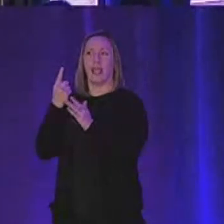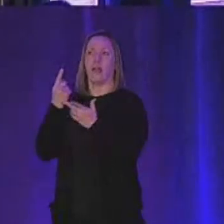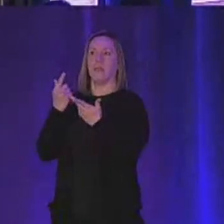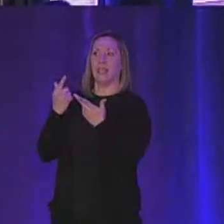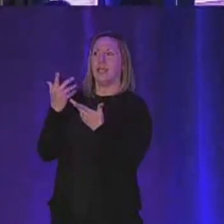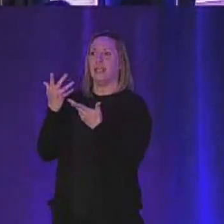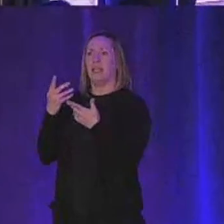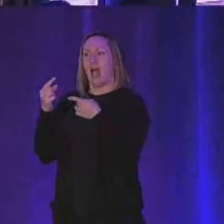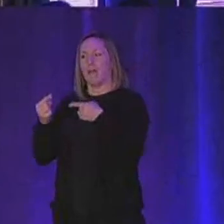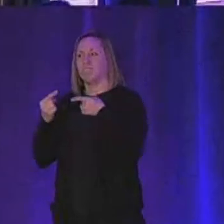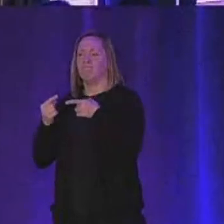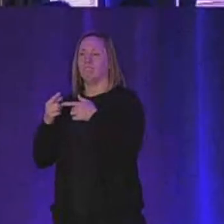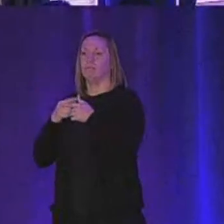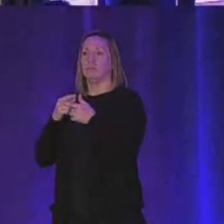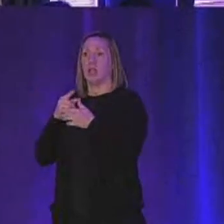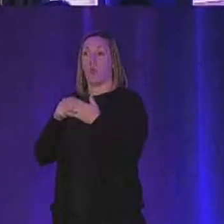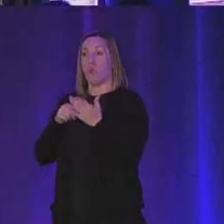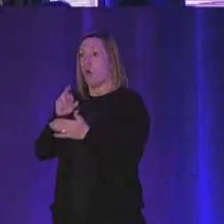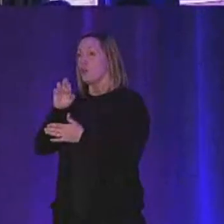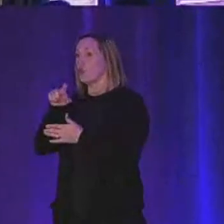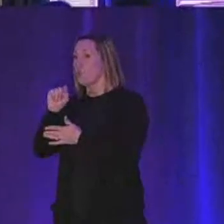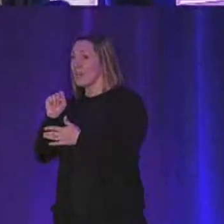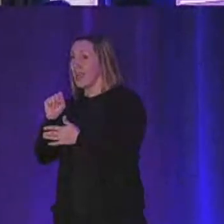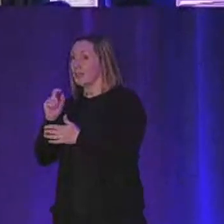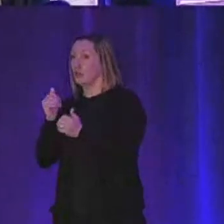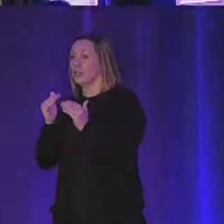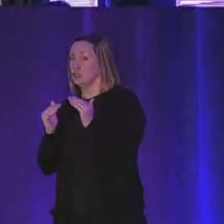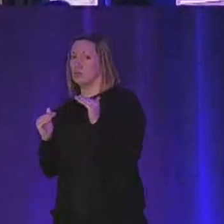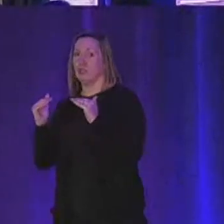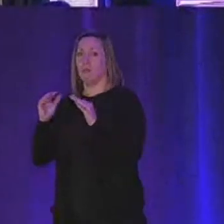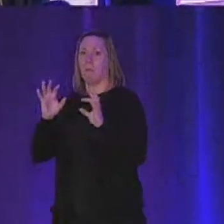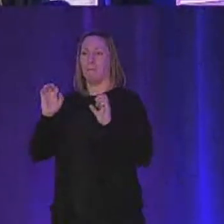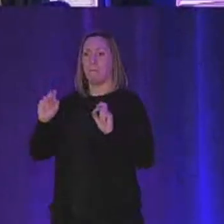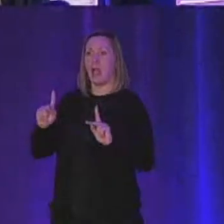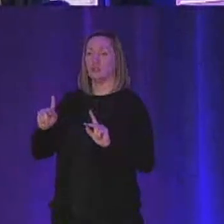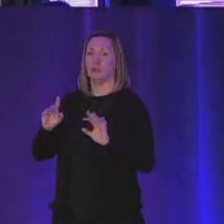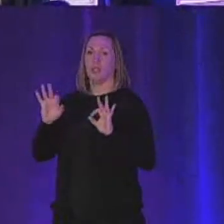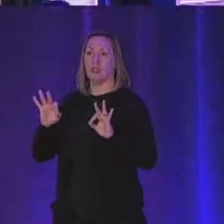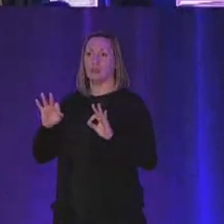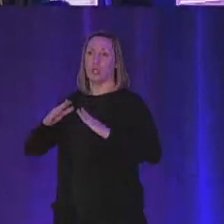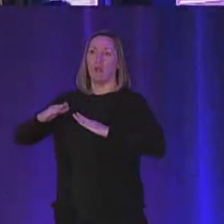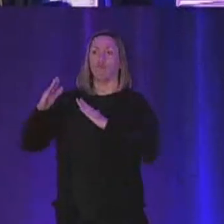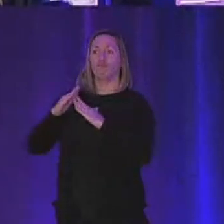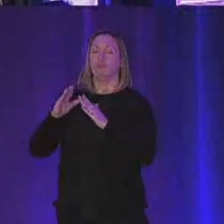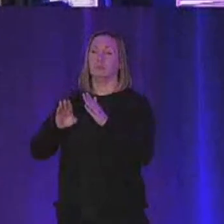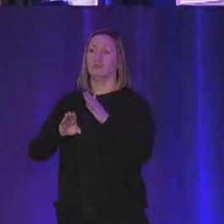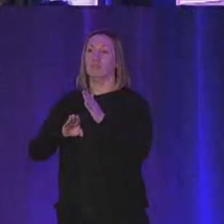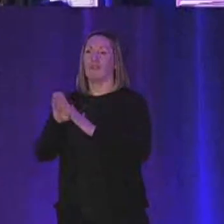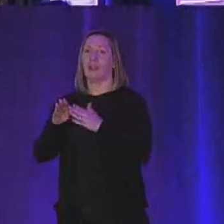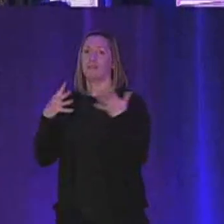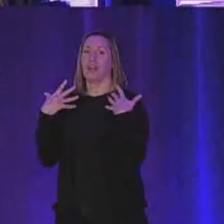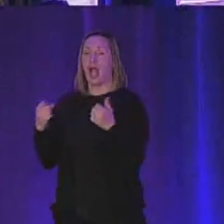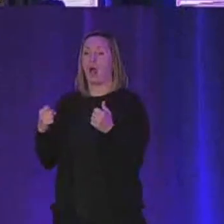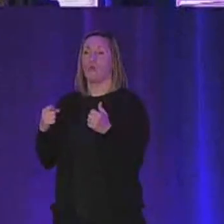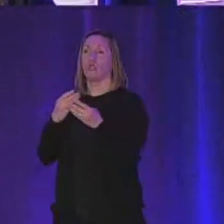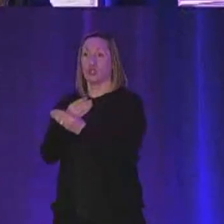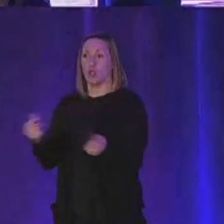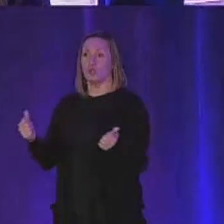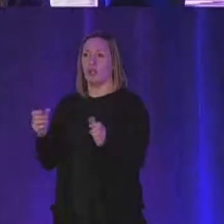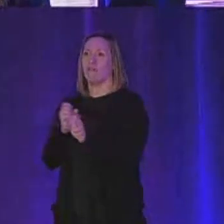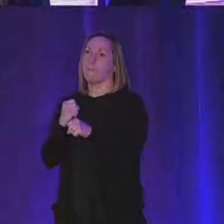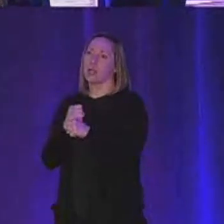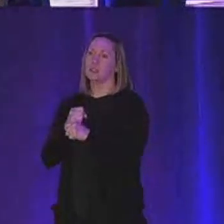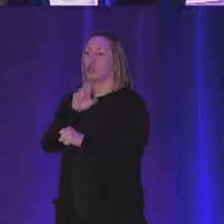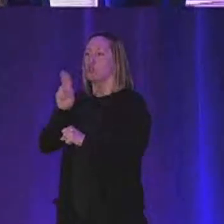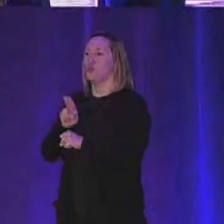and what React is doing to get back on track with really being this optimal developer health solution for building UI